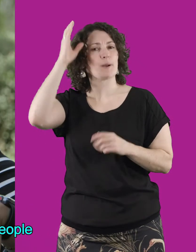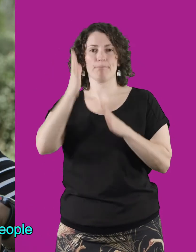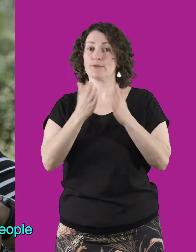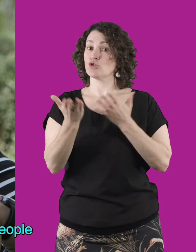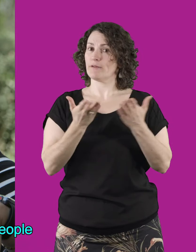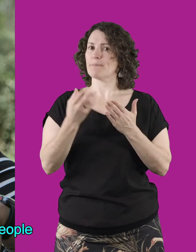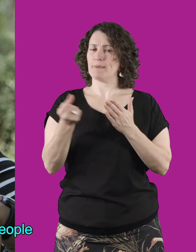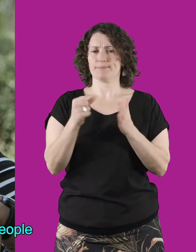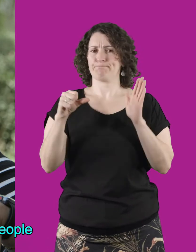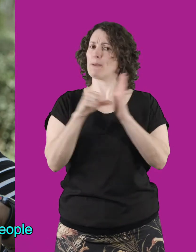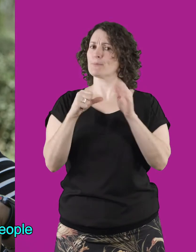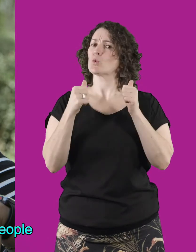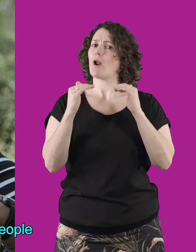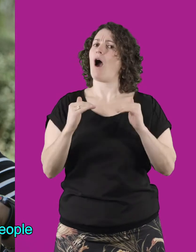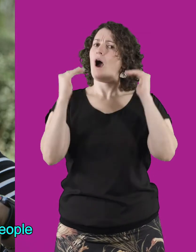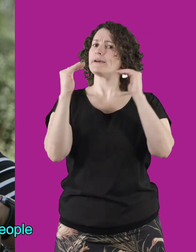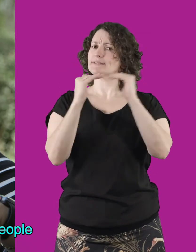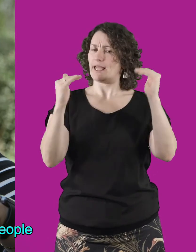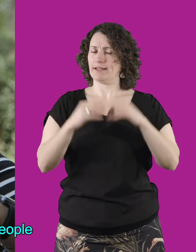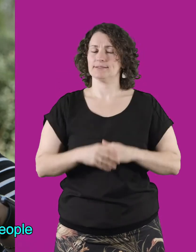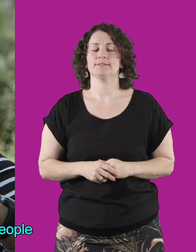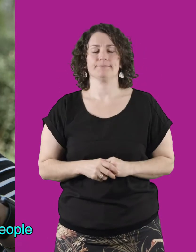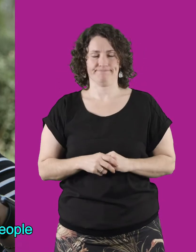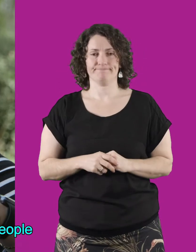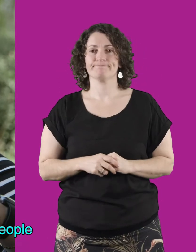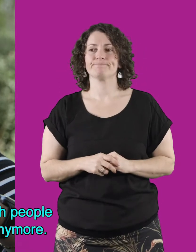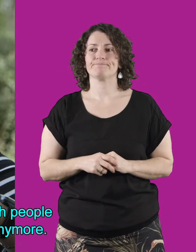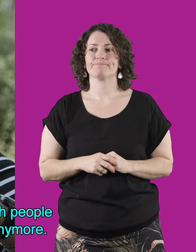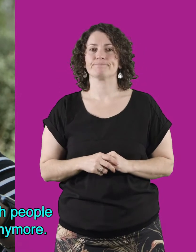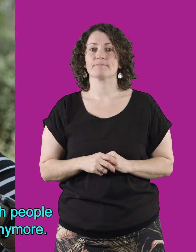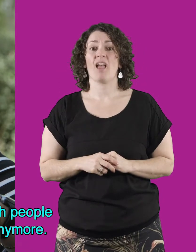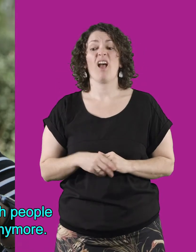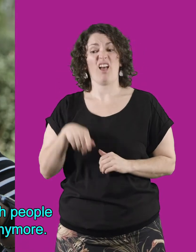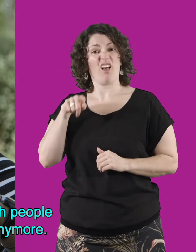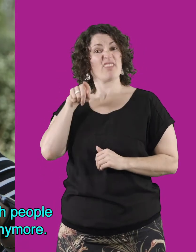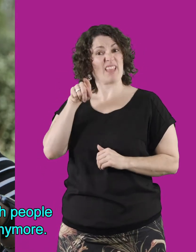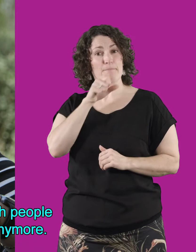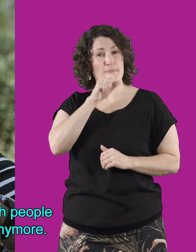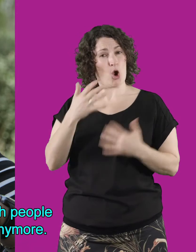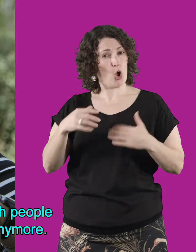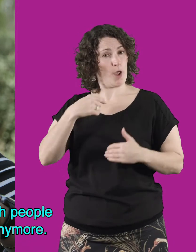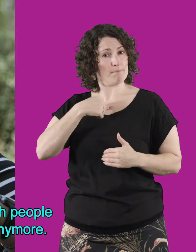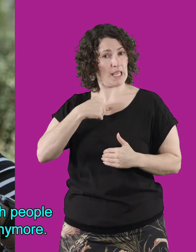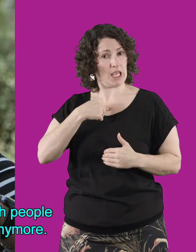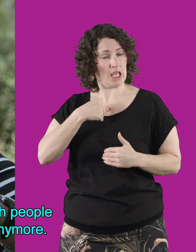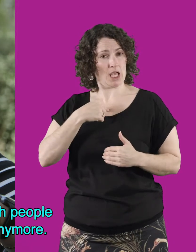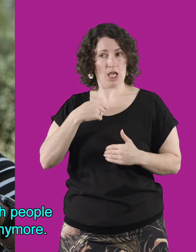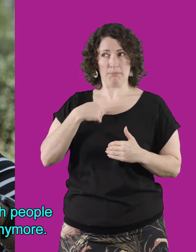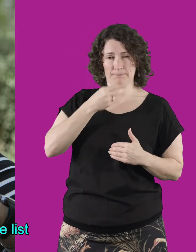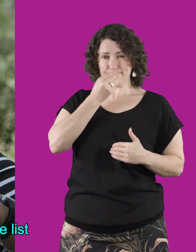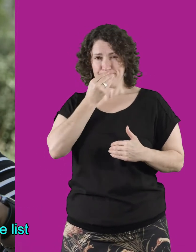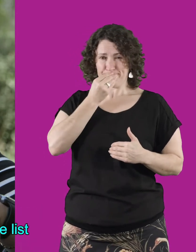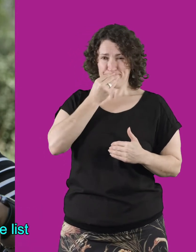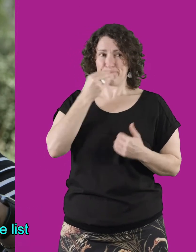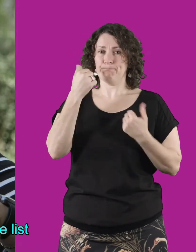Not until I put him on that list of people that can't work with people with disabilities